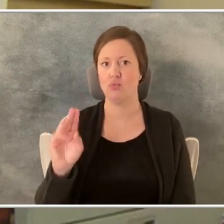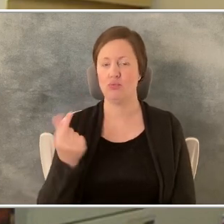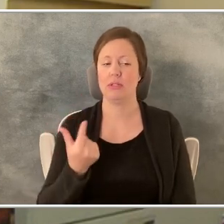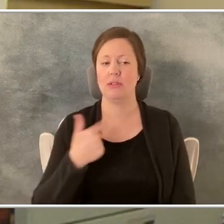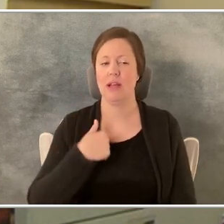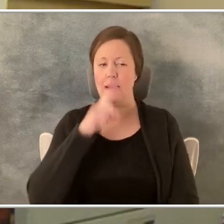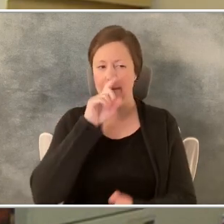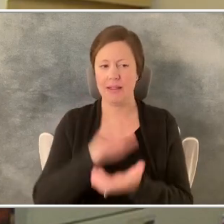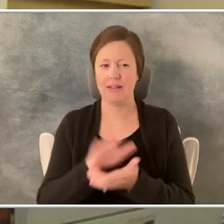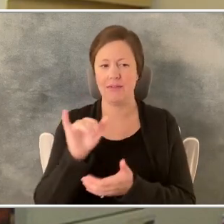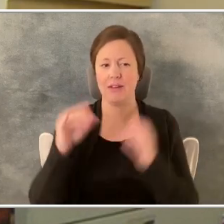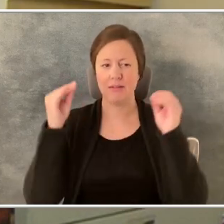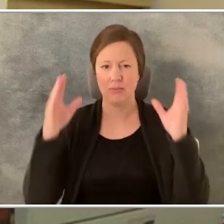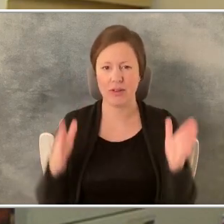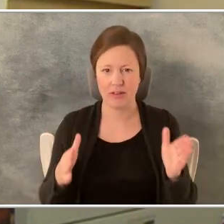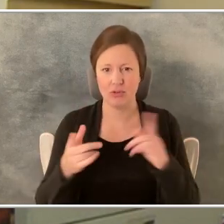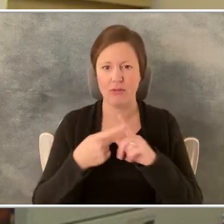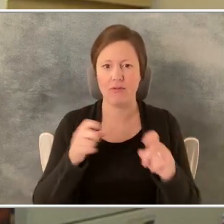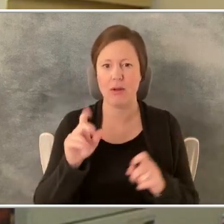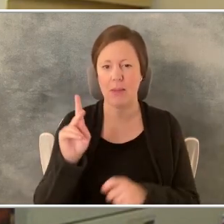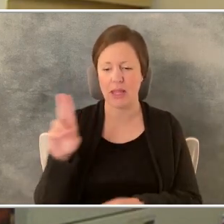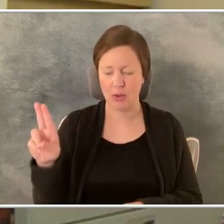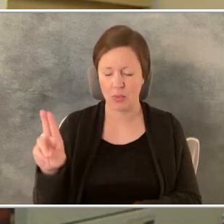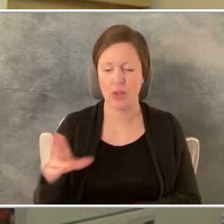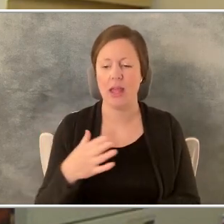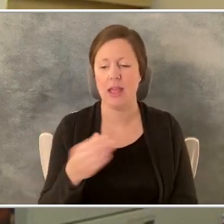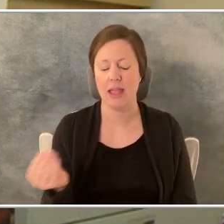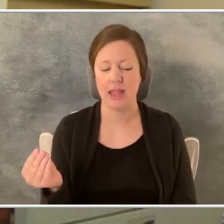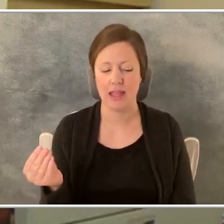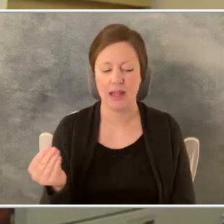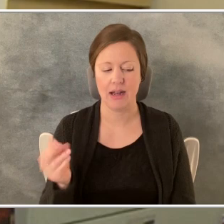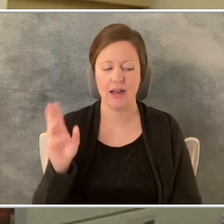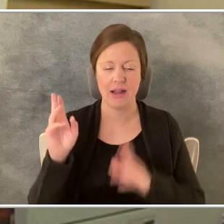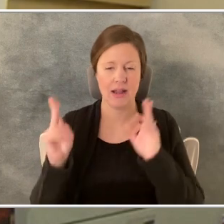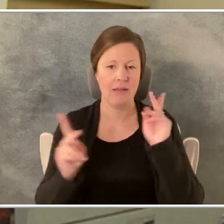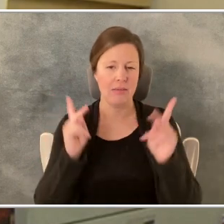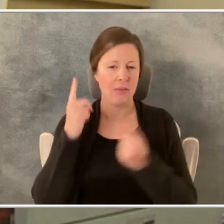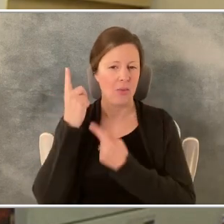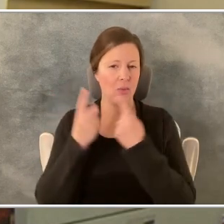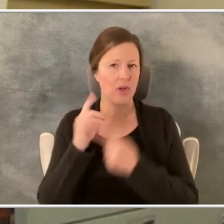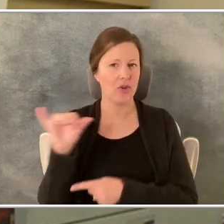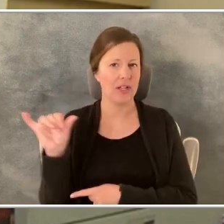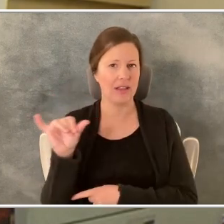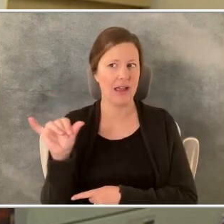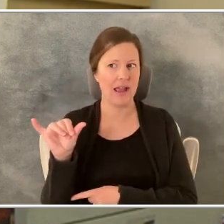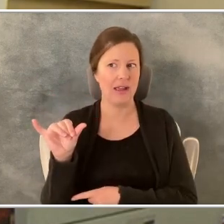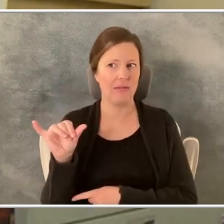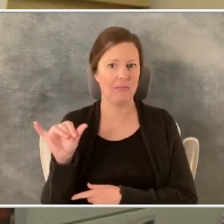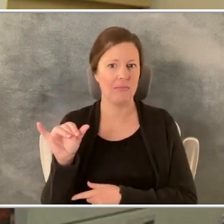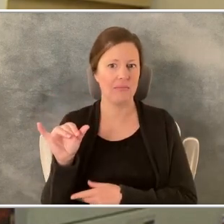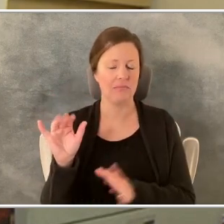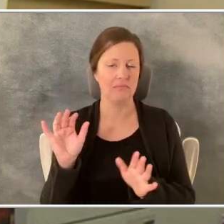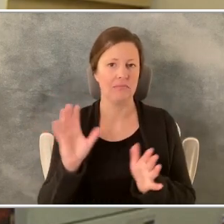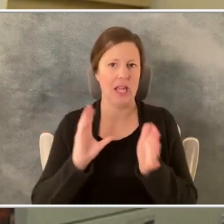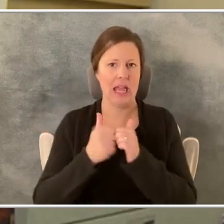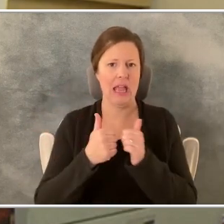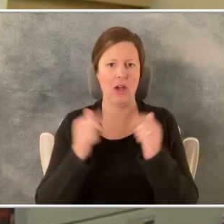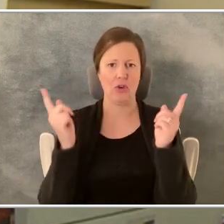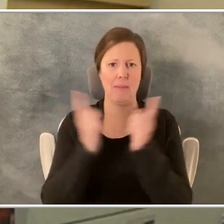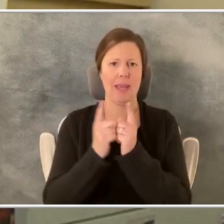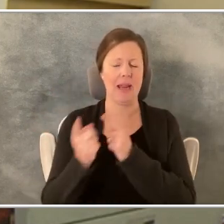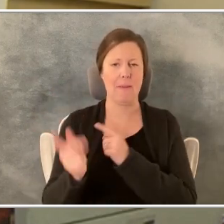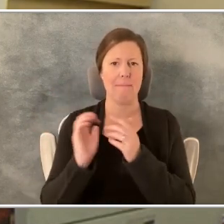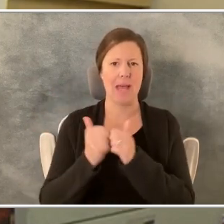a professor emeritus from KU. And people wonder, well, he wondered how I met Reg,